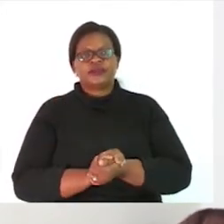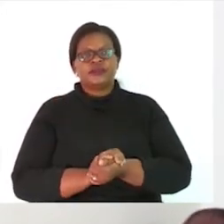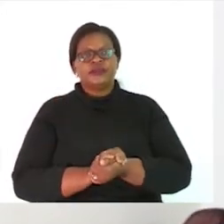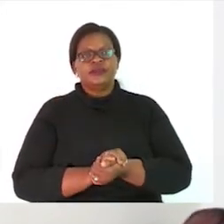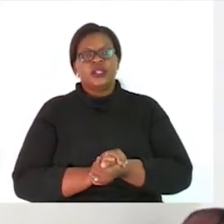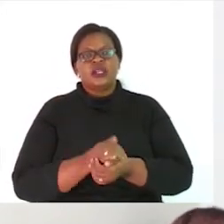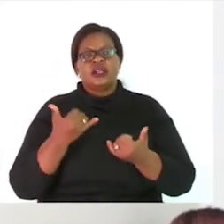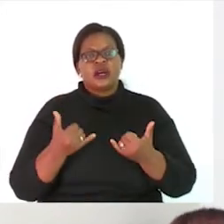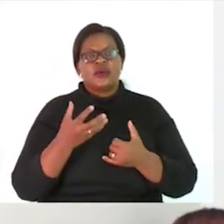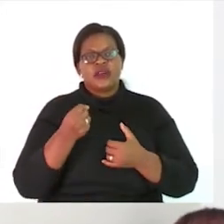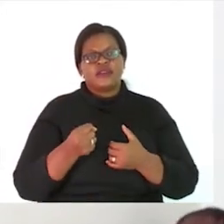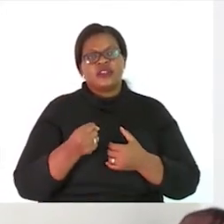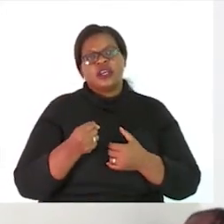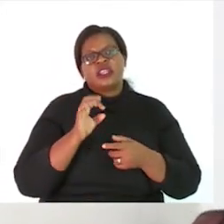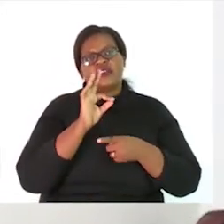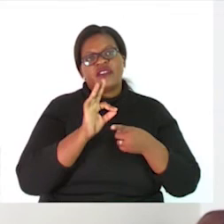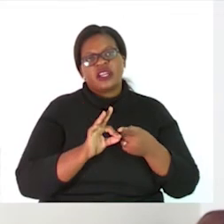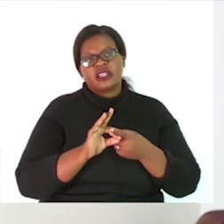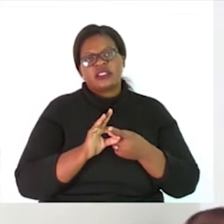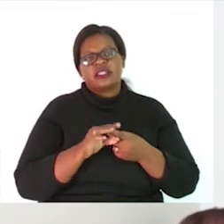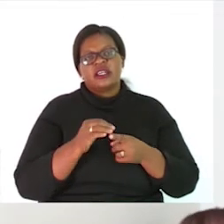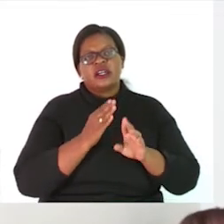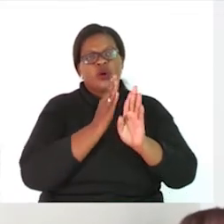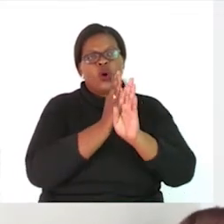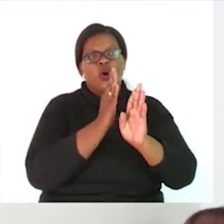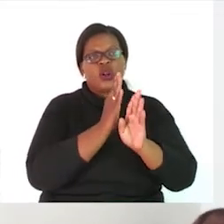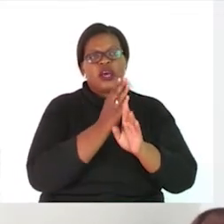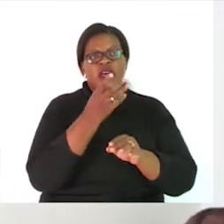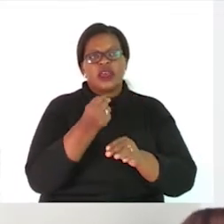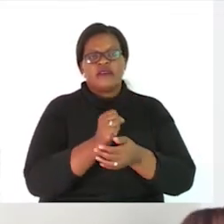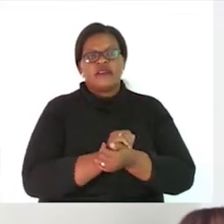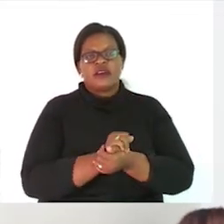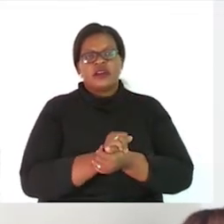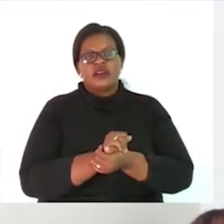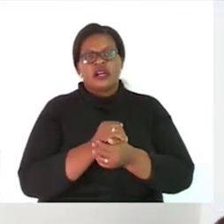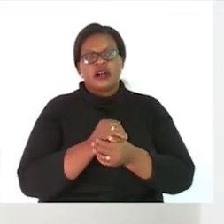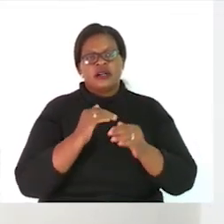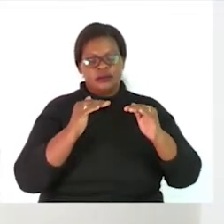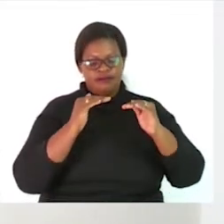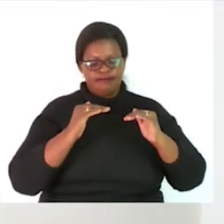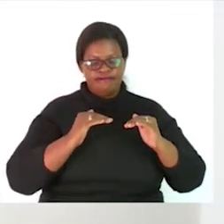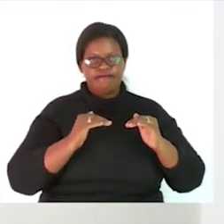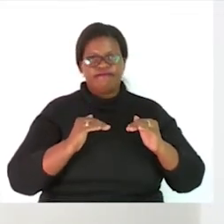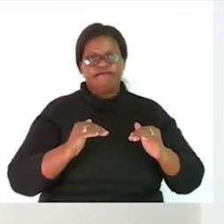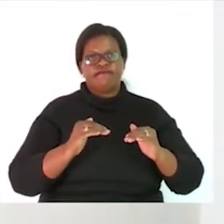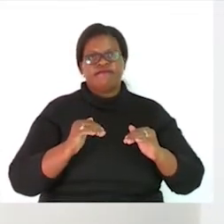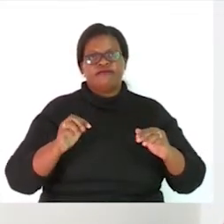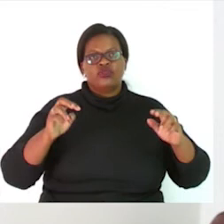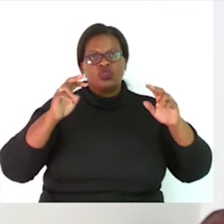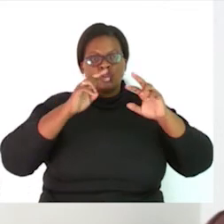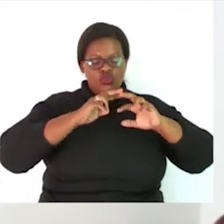found the factors, we have put them in order, and our next step is now to find the